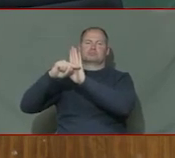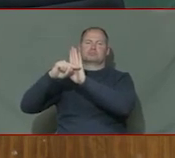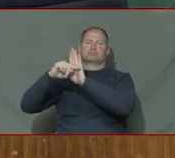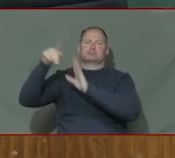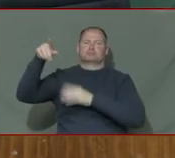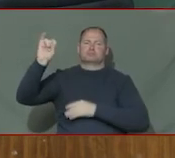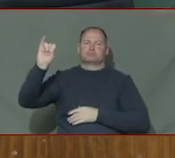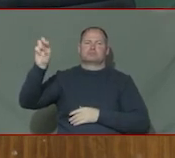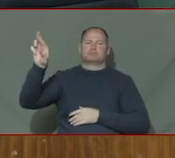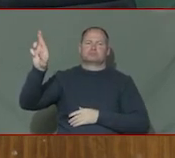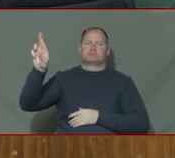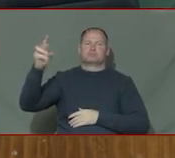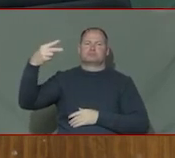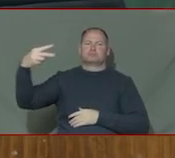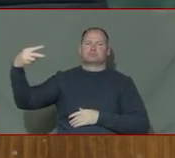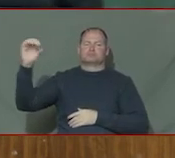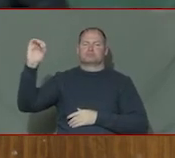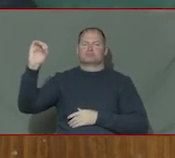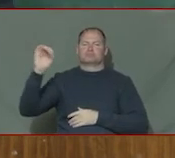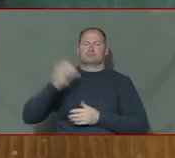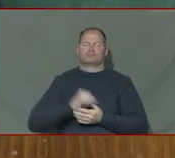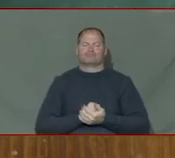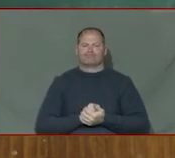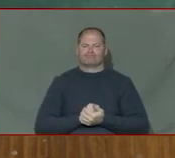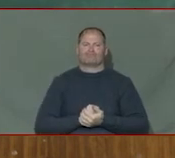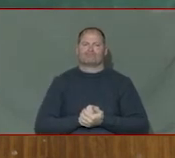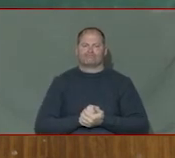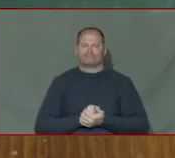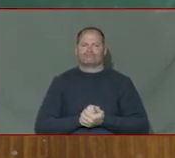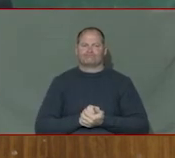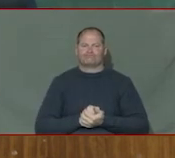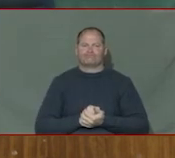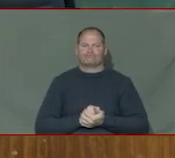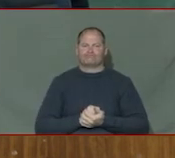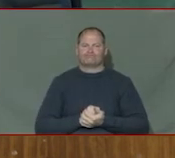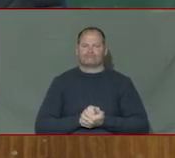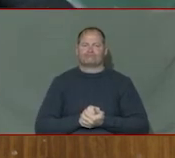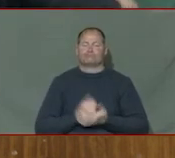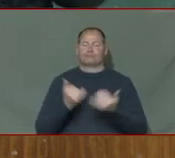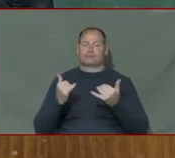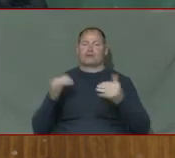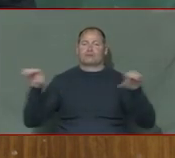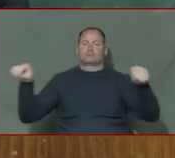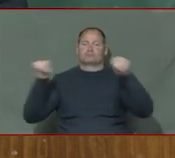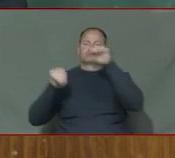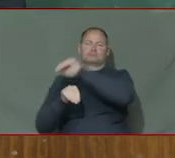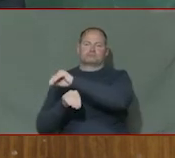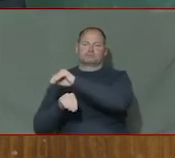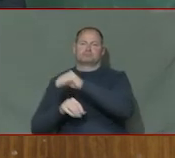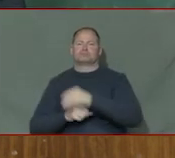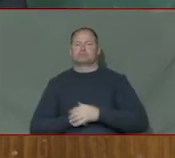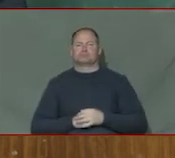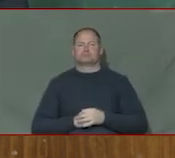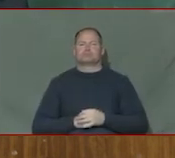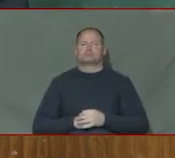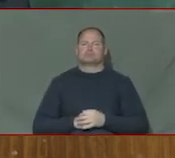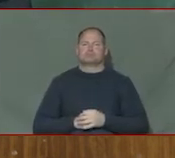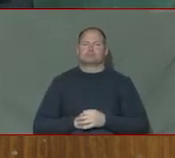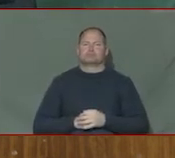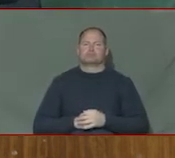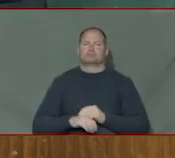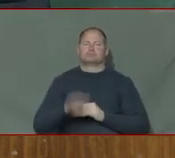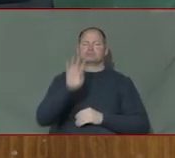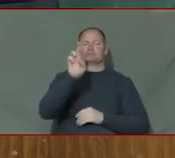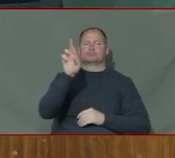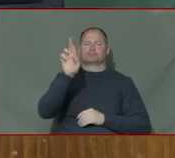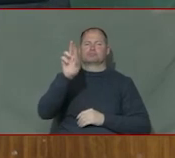pi r equal to 0, correct? Now you can take that across. Then we're going to get 4r